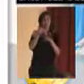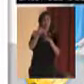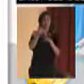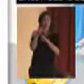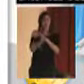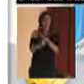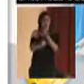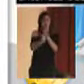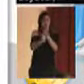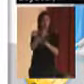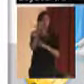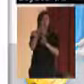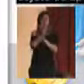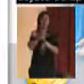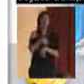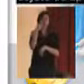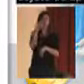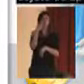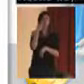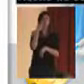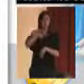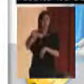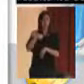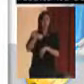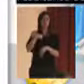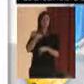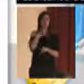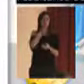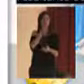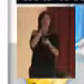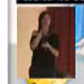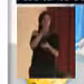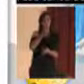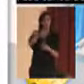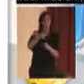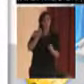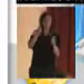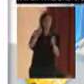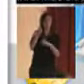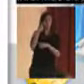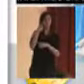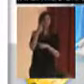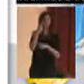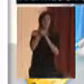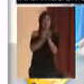the end of the learning object, we have to show them information on the topic. We have to